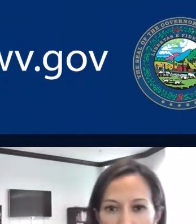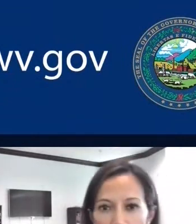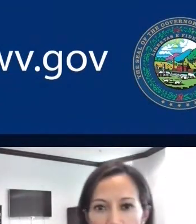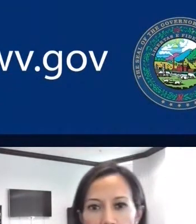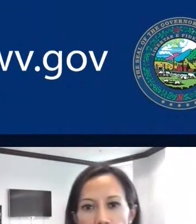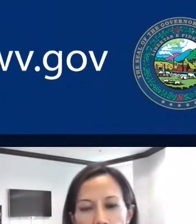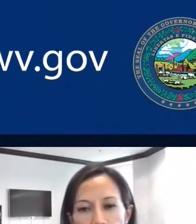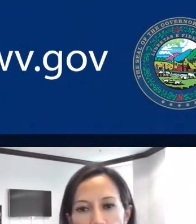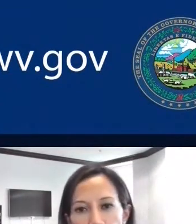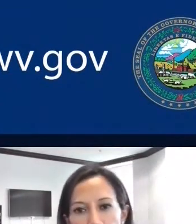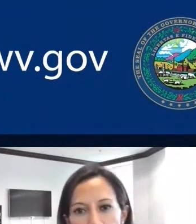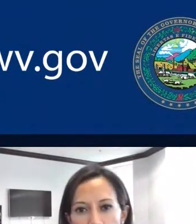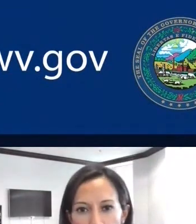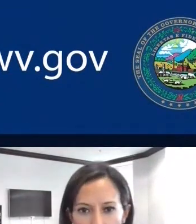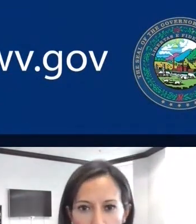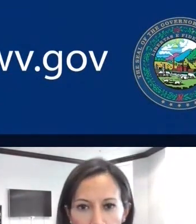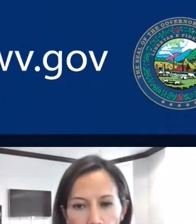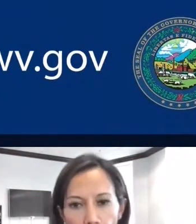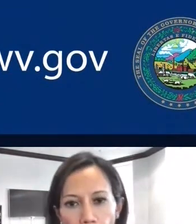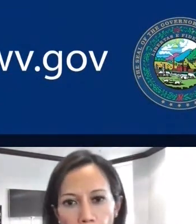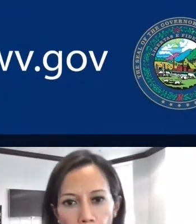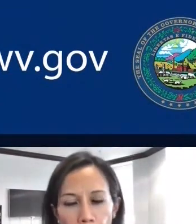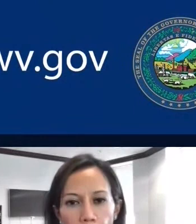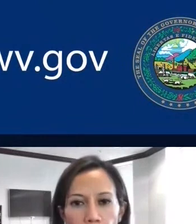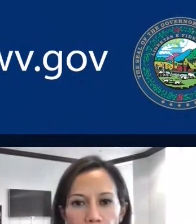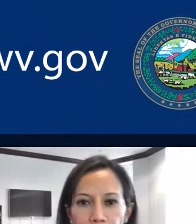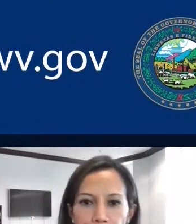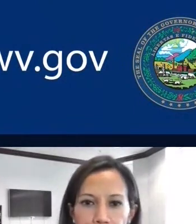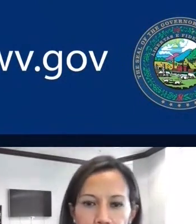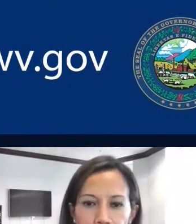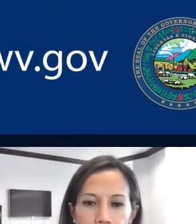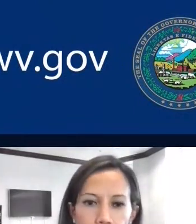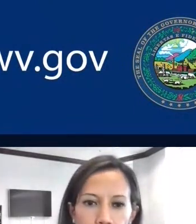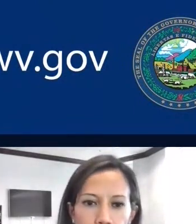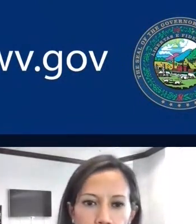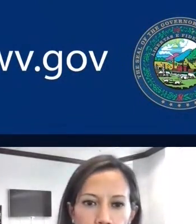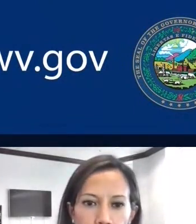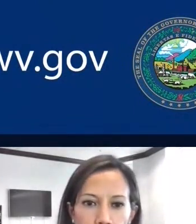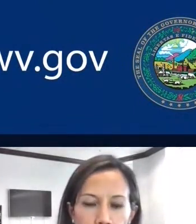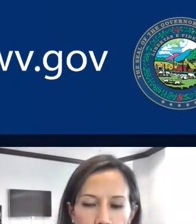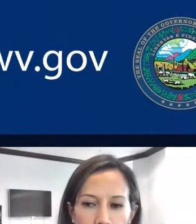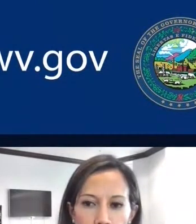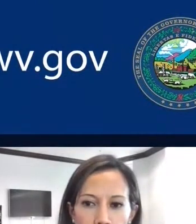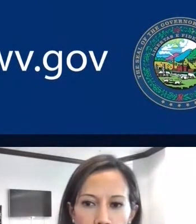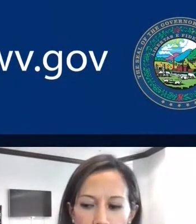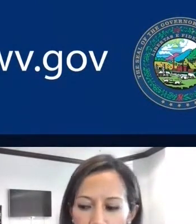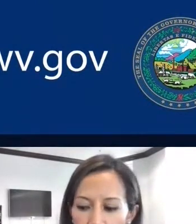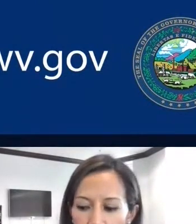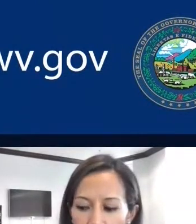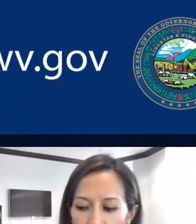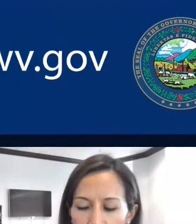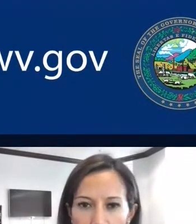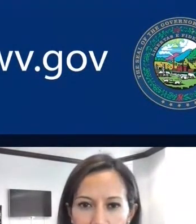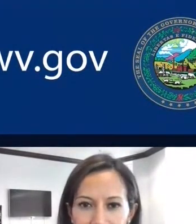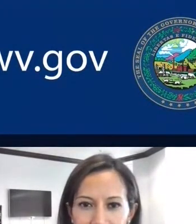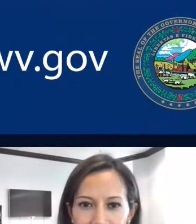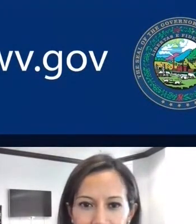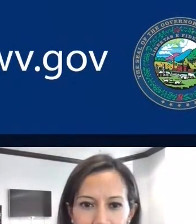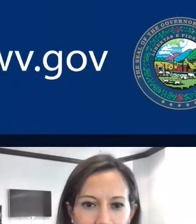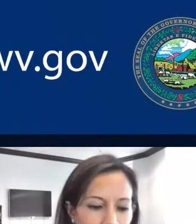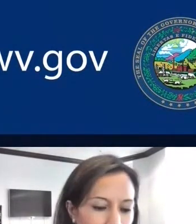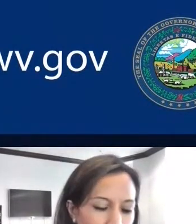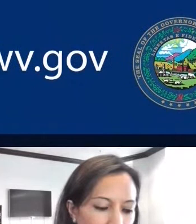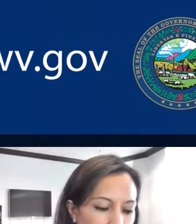It appears that we are, at least contextually, hitting that brick wall. Thank you.